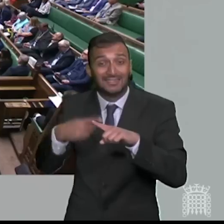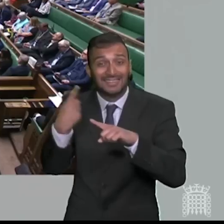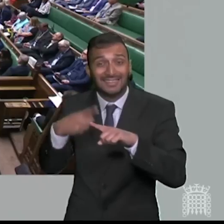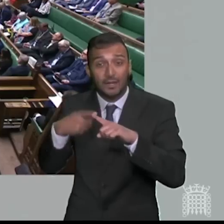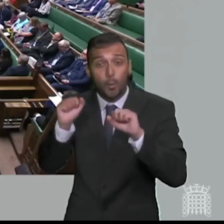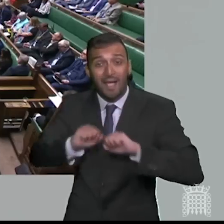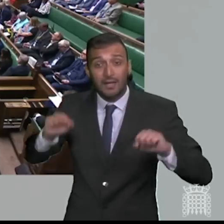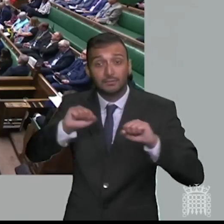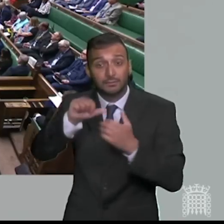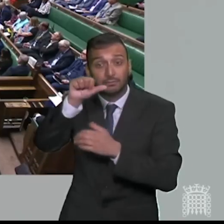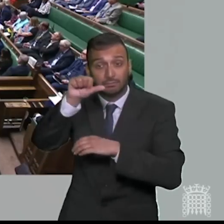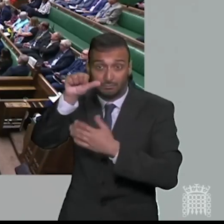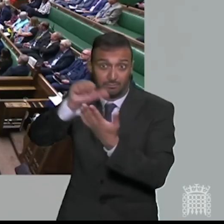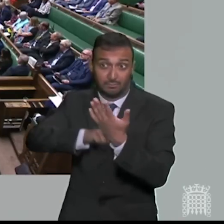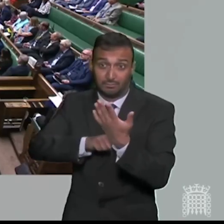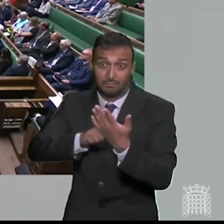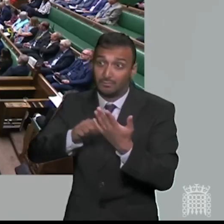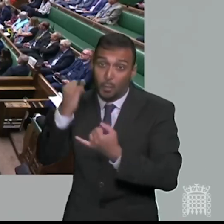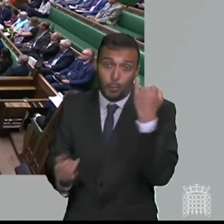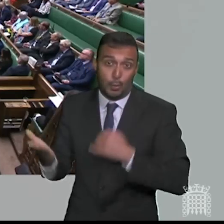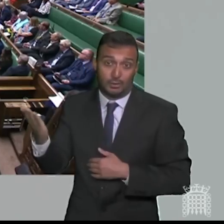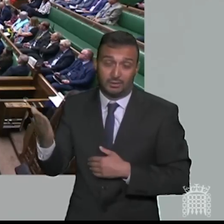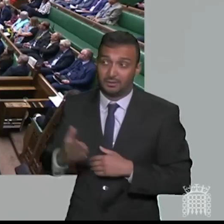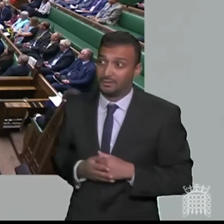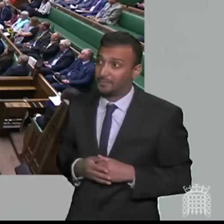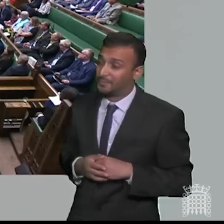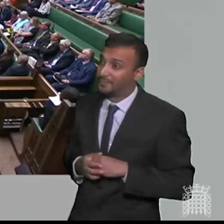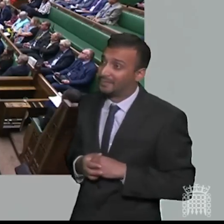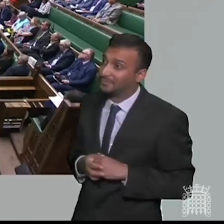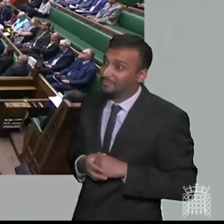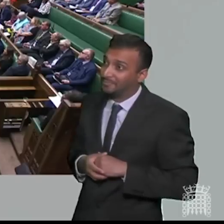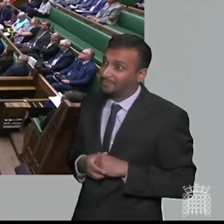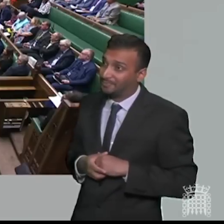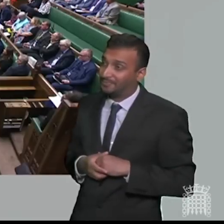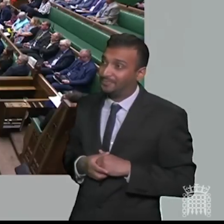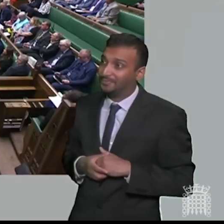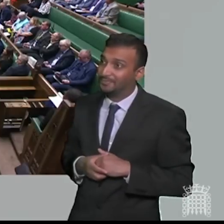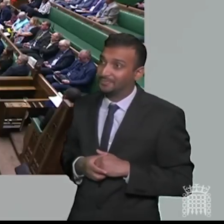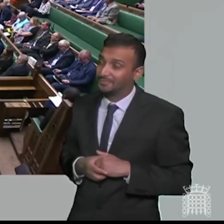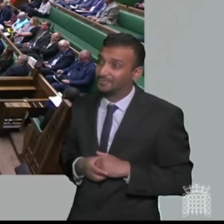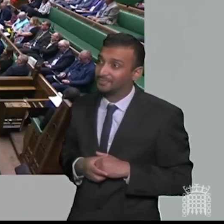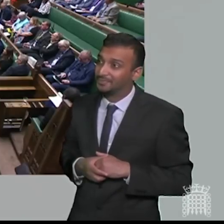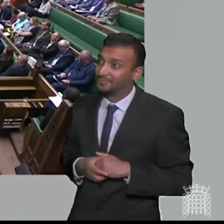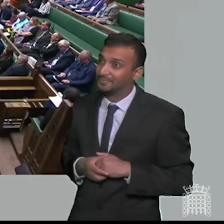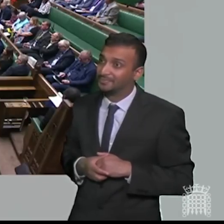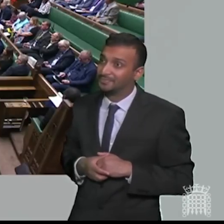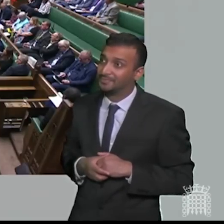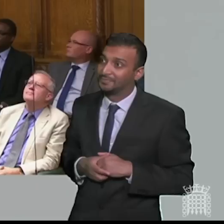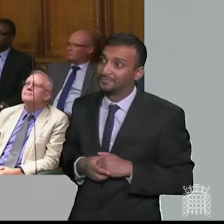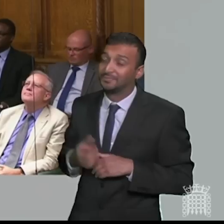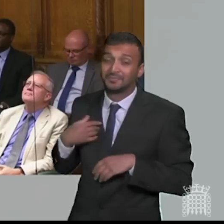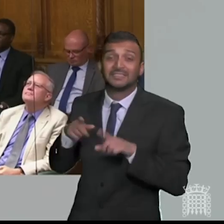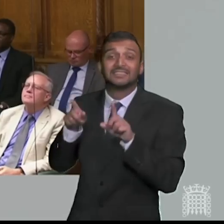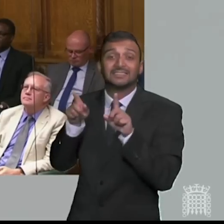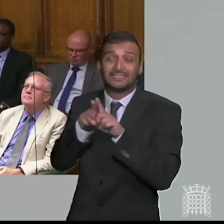The only other record is the length of the answers. Maybe we could speed up with Richard Drax. Thank you, Mr. Speaker. Can I associate myself with your comments about